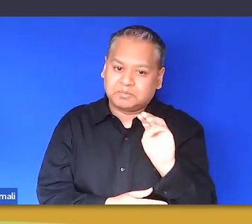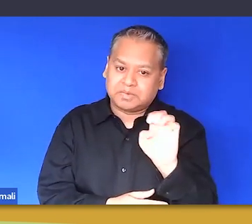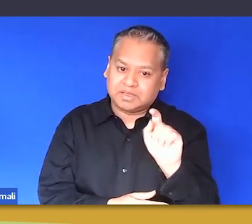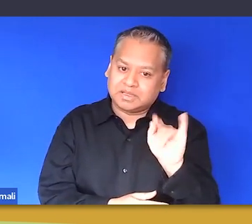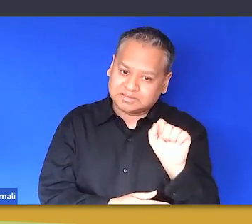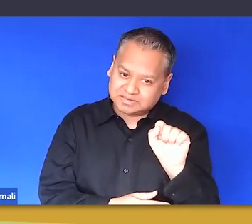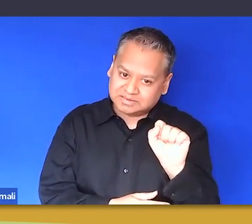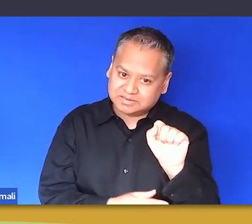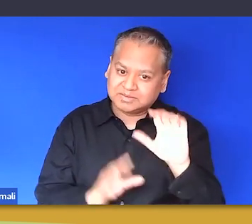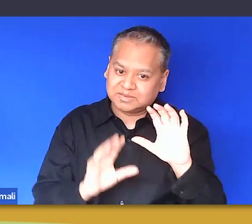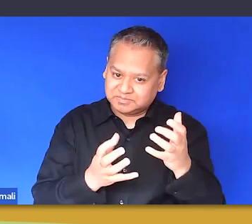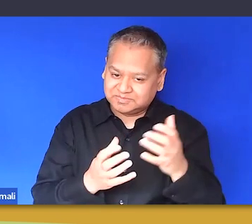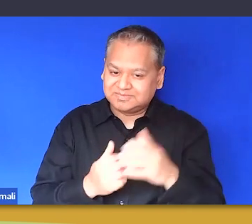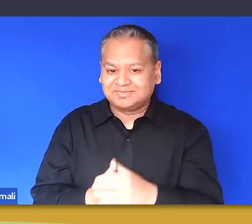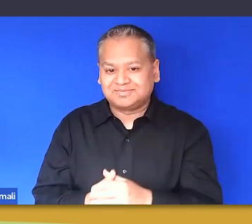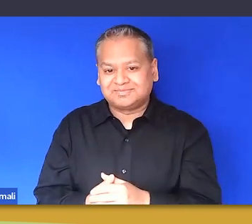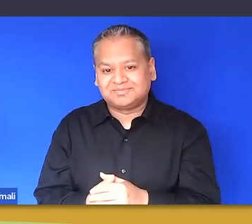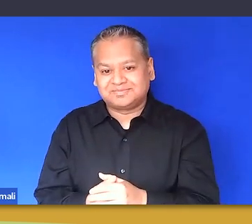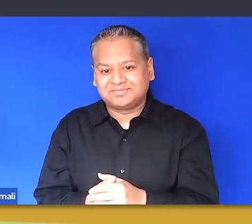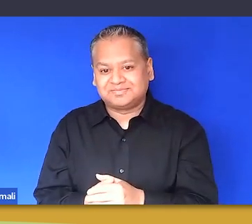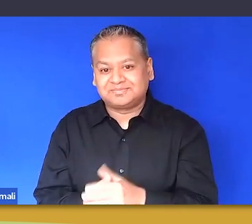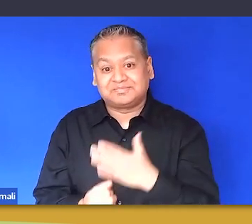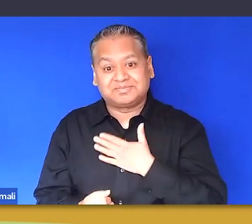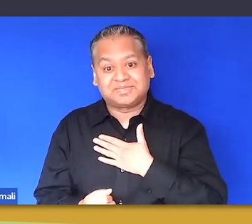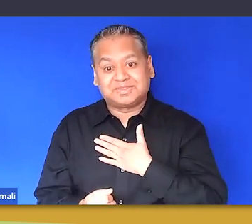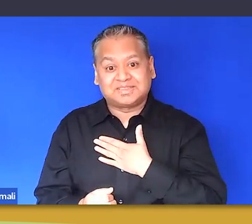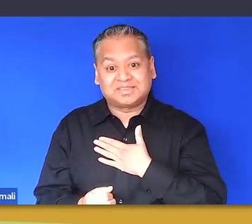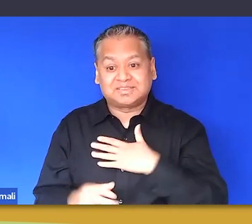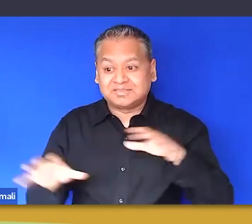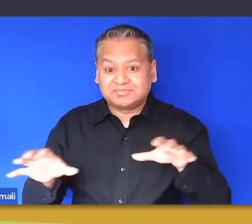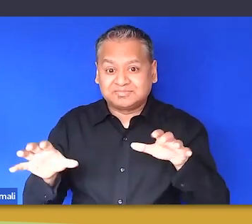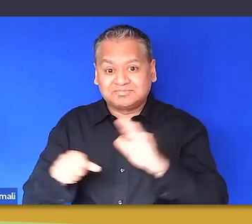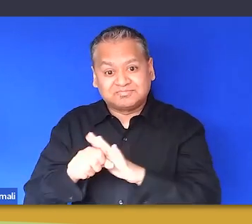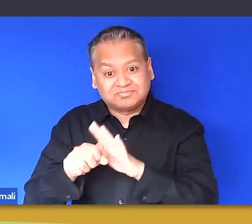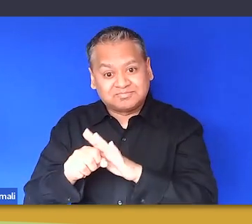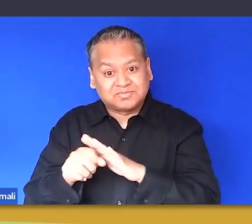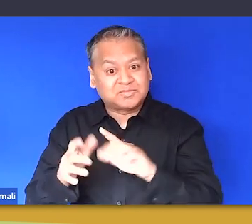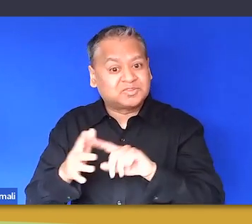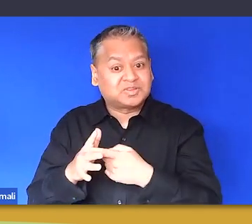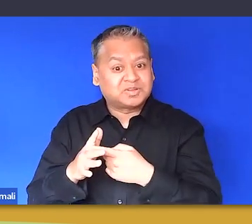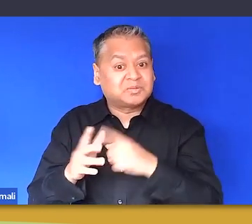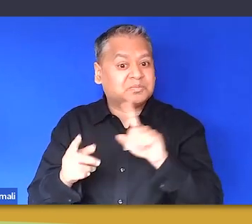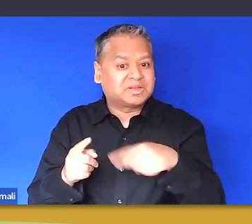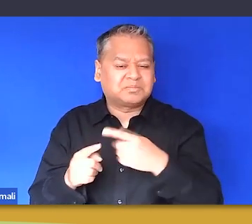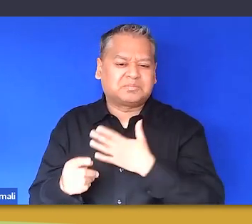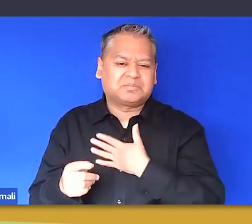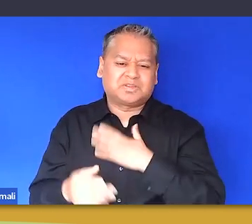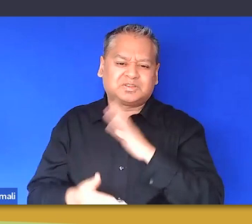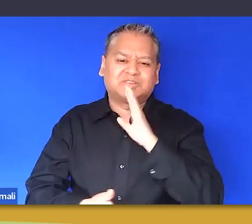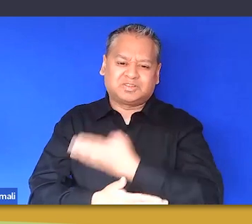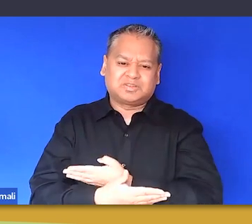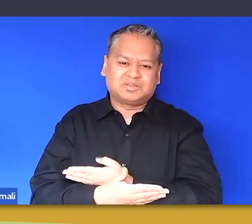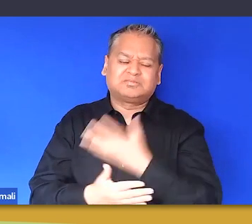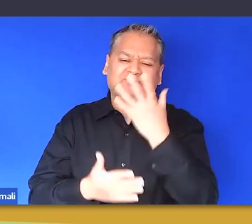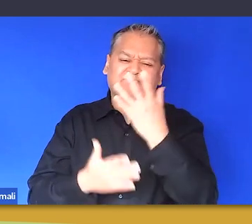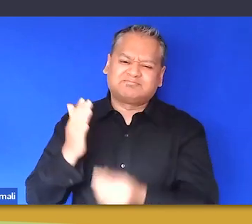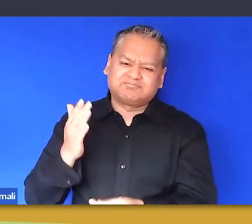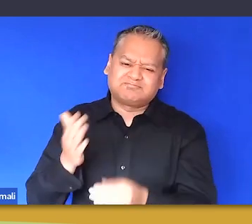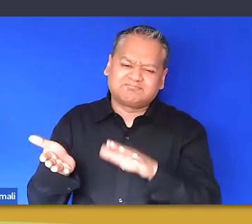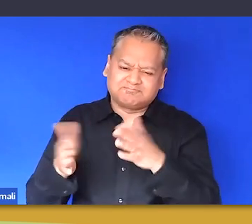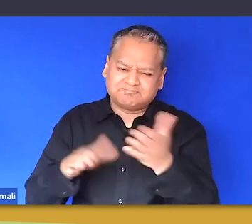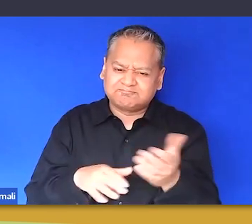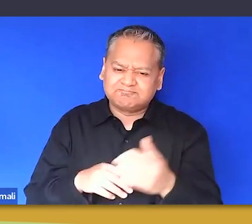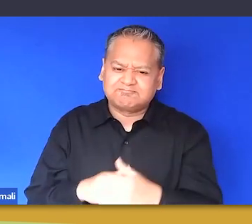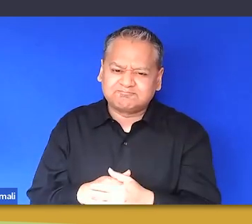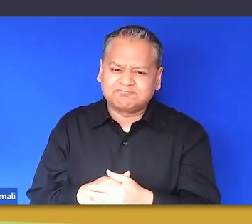and Two-Spirit go missing still at an unacceptable rate, and their loved ones are left to grieve. In my work supporting women,